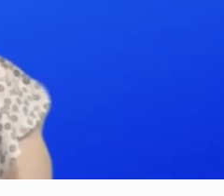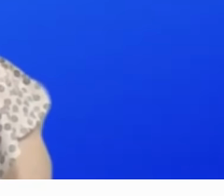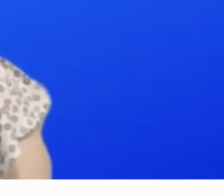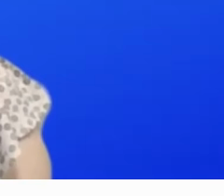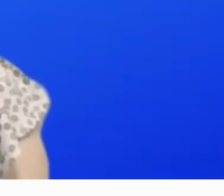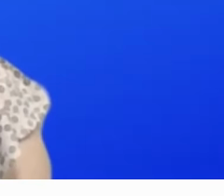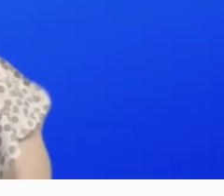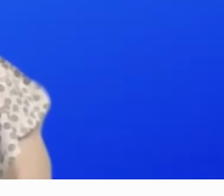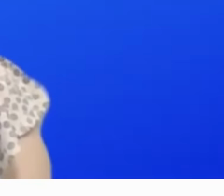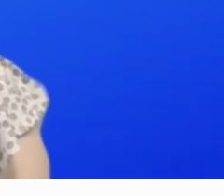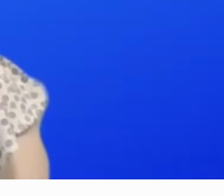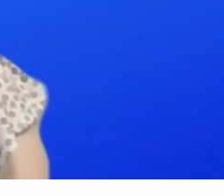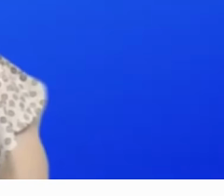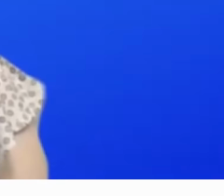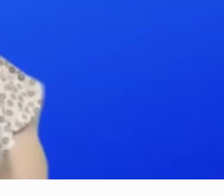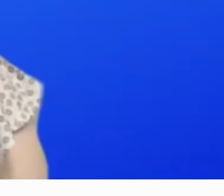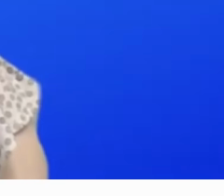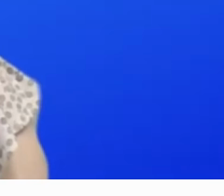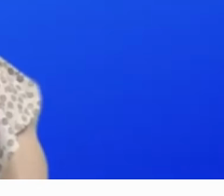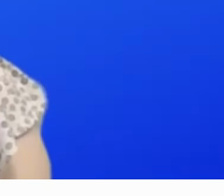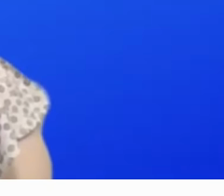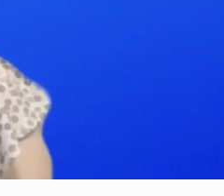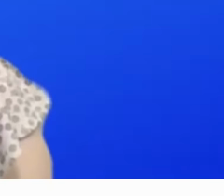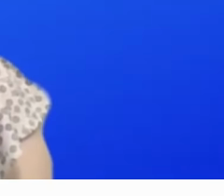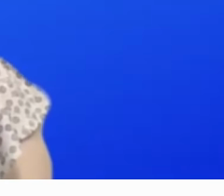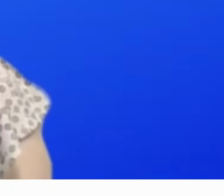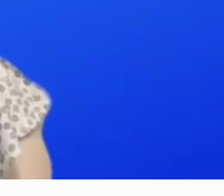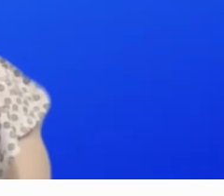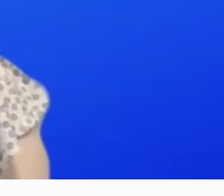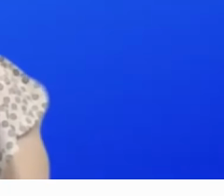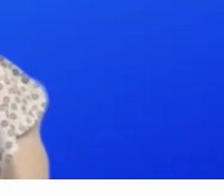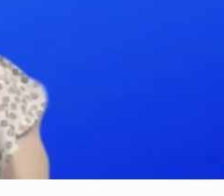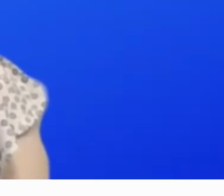that information amongst our community that people could access?